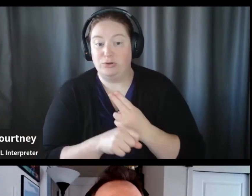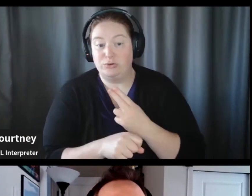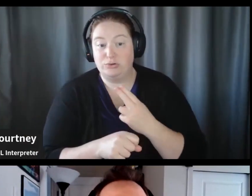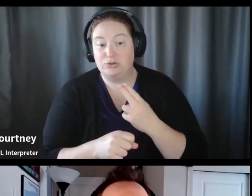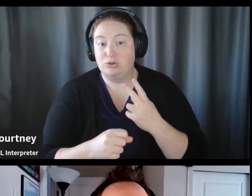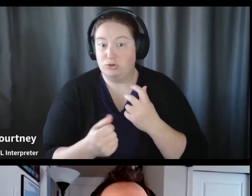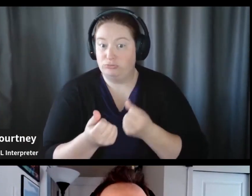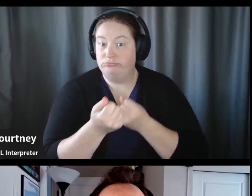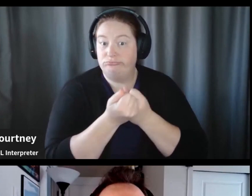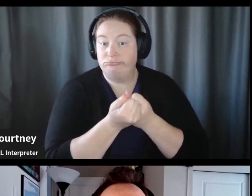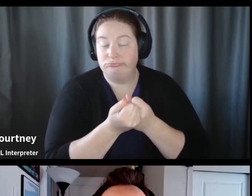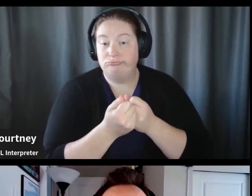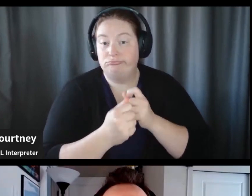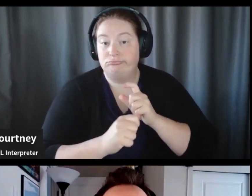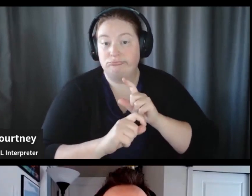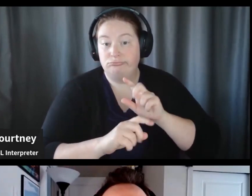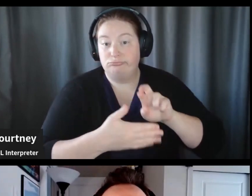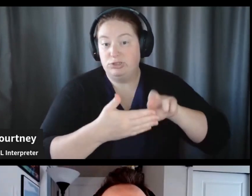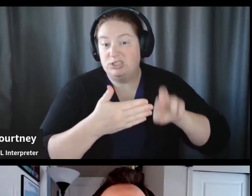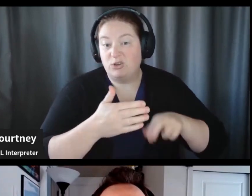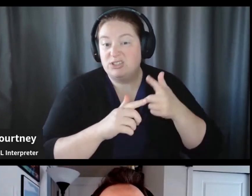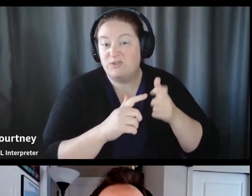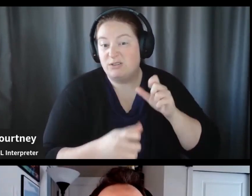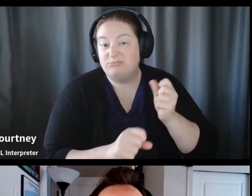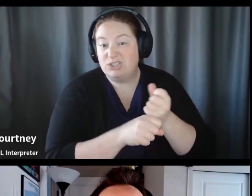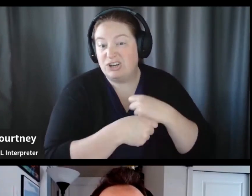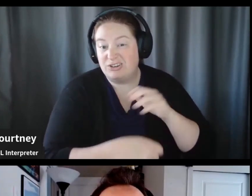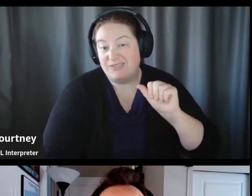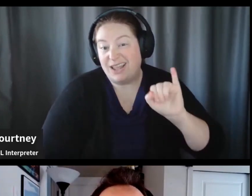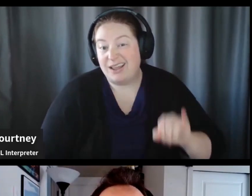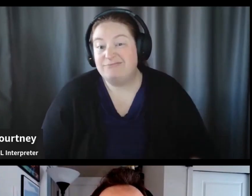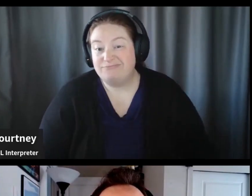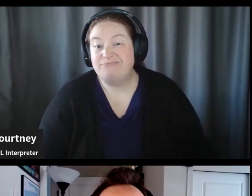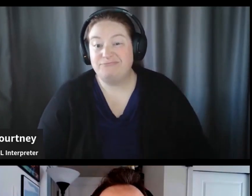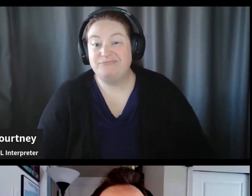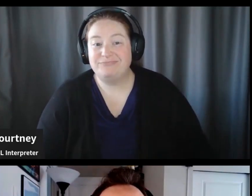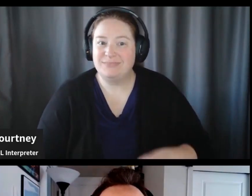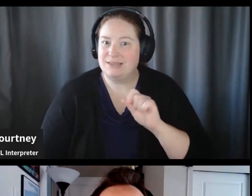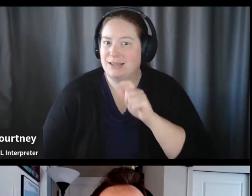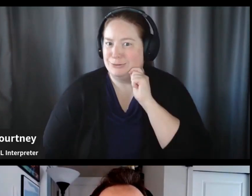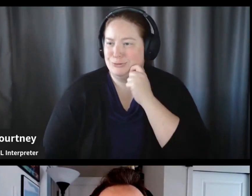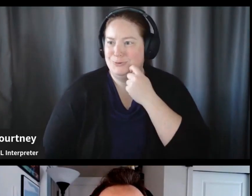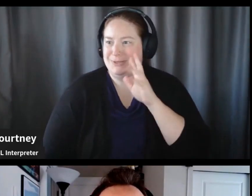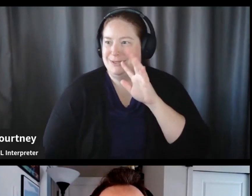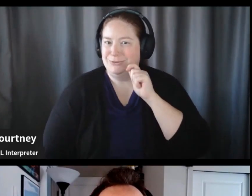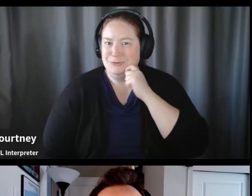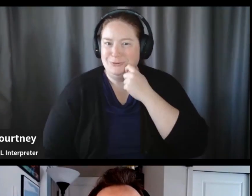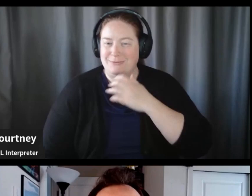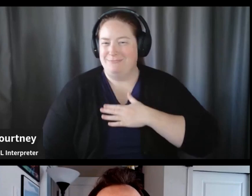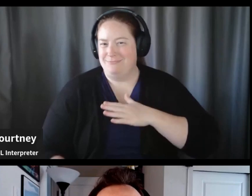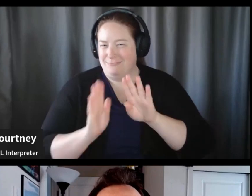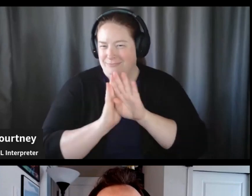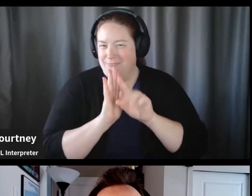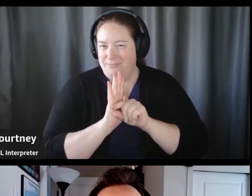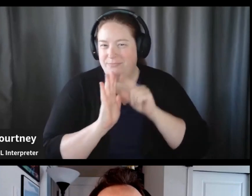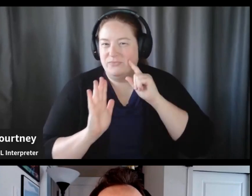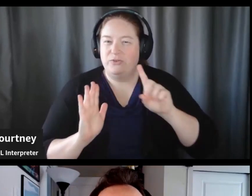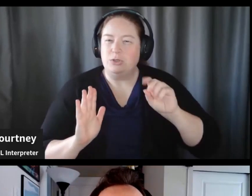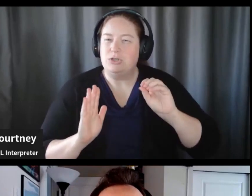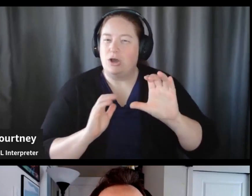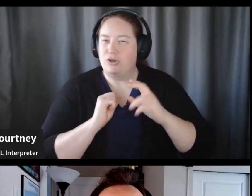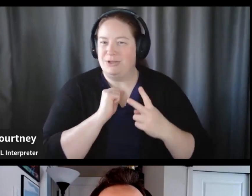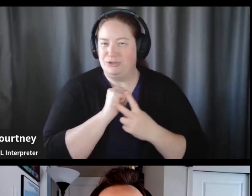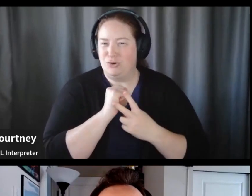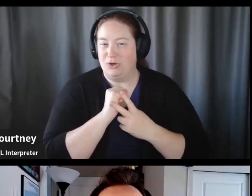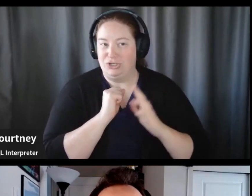from generative AI. That's very cool. Yeah, I have a background also in document storage back in the